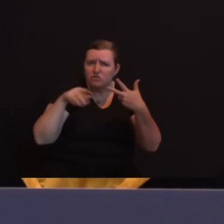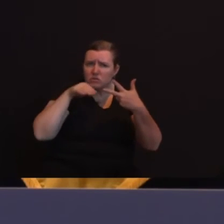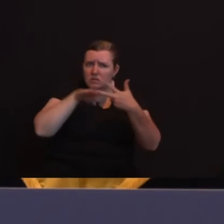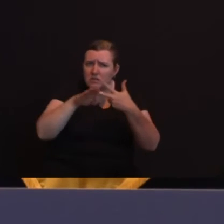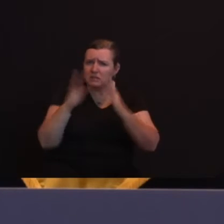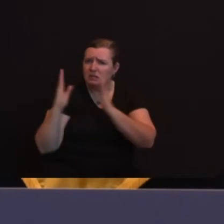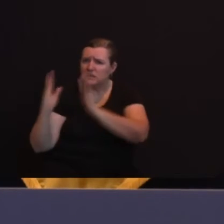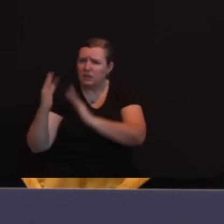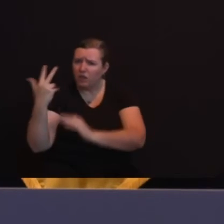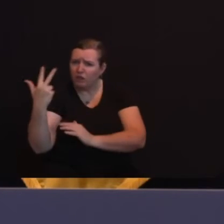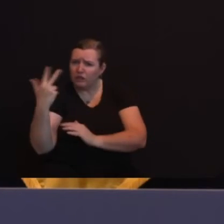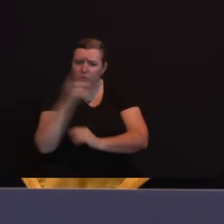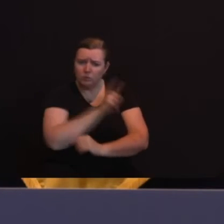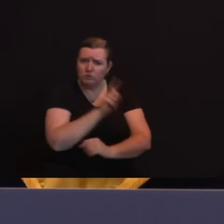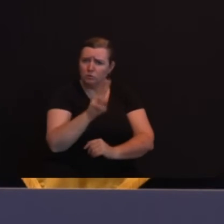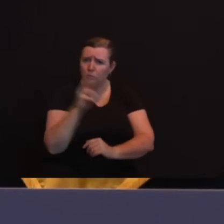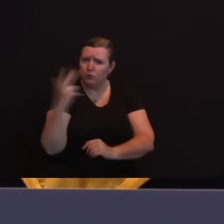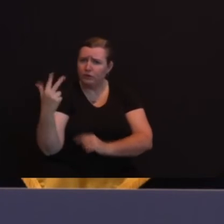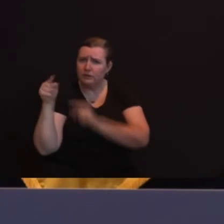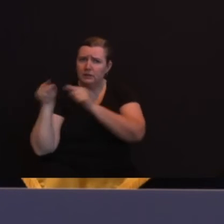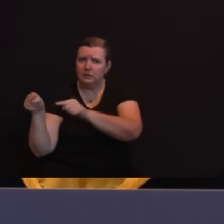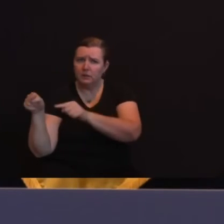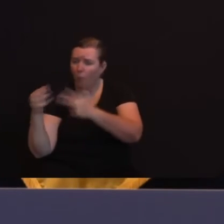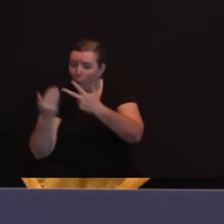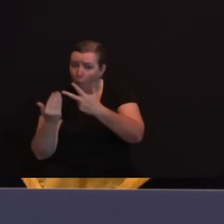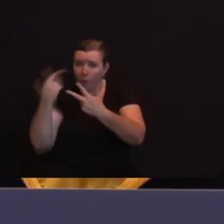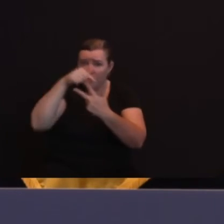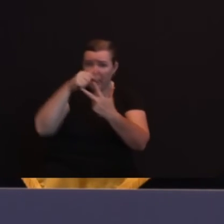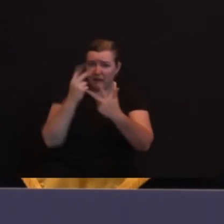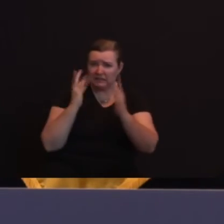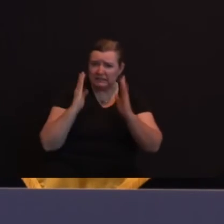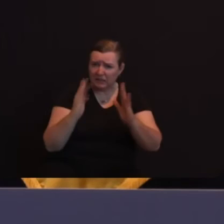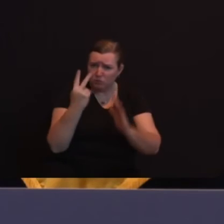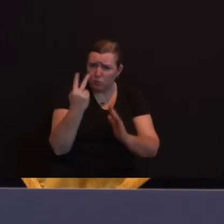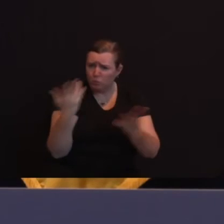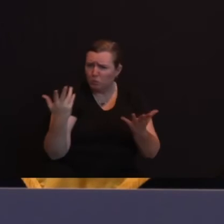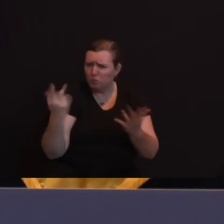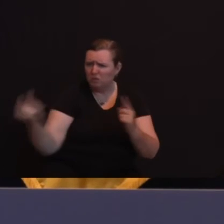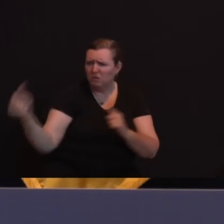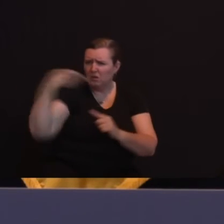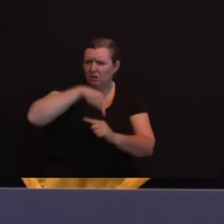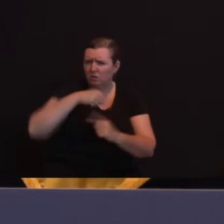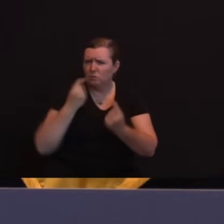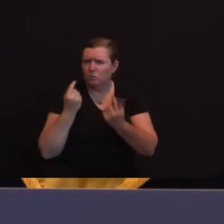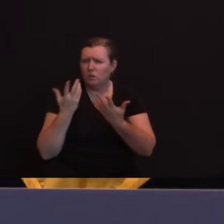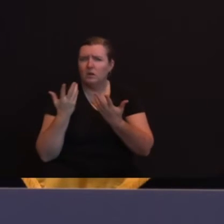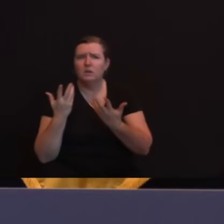now? Given the huge advances in testing capacity, isn't it a bit off to,